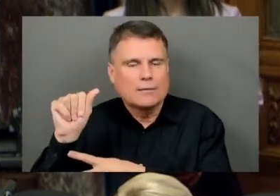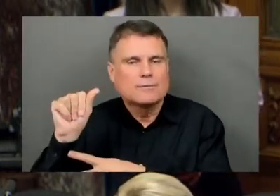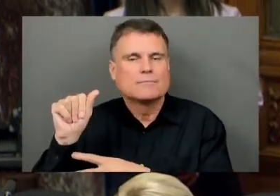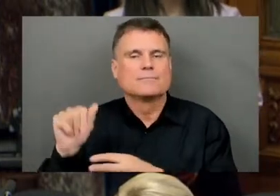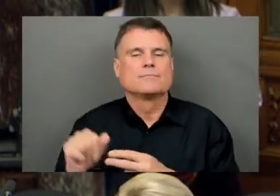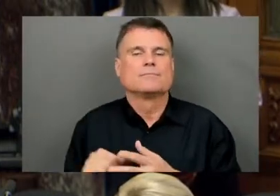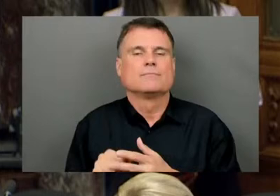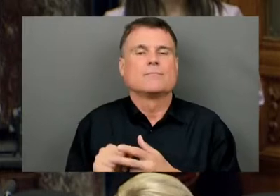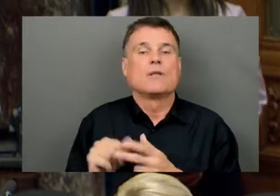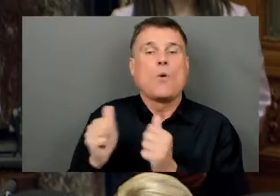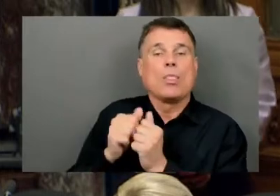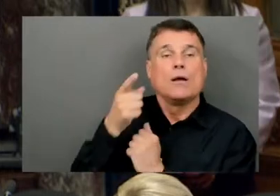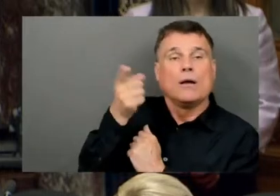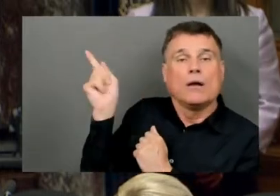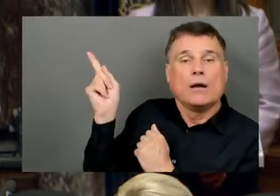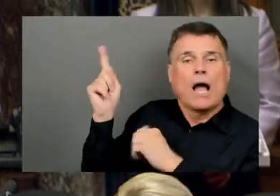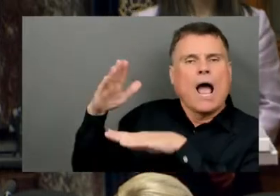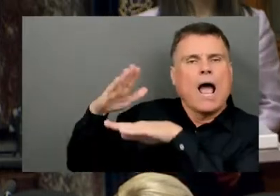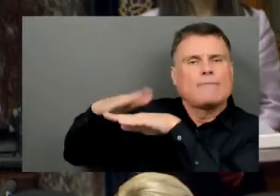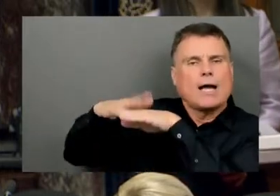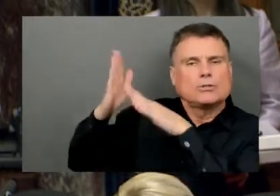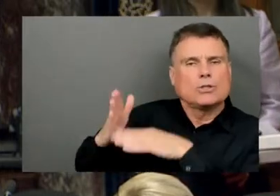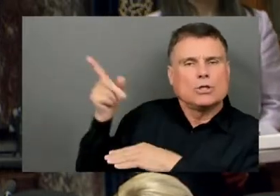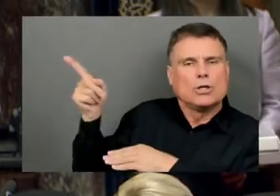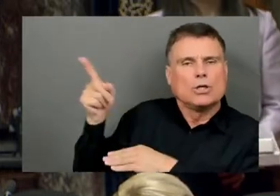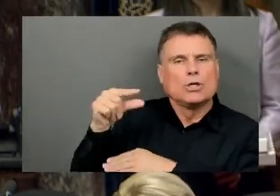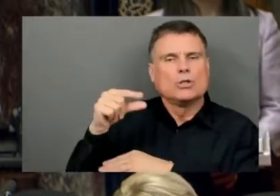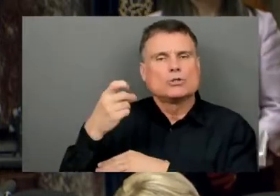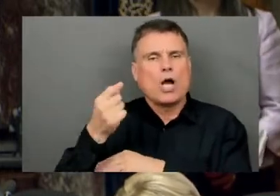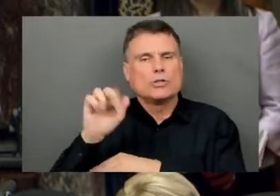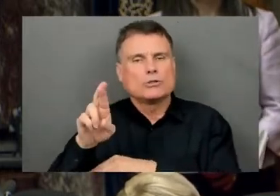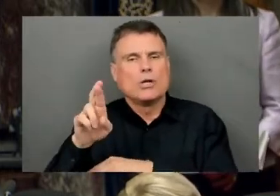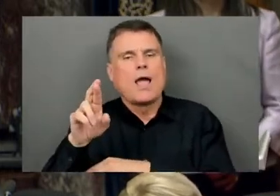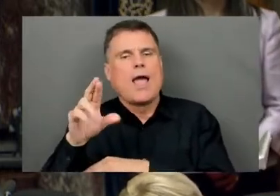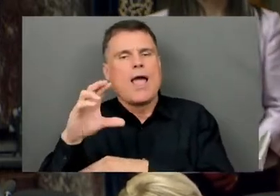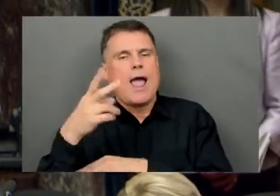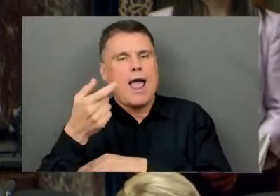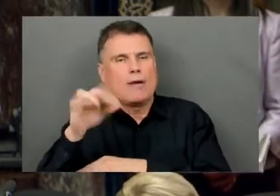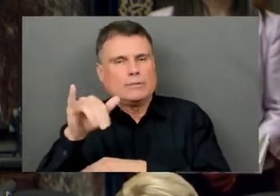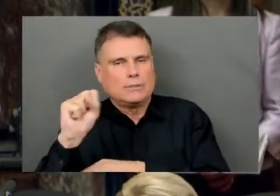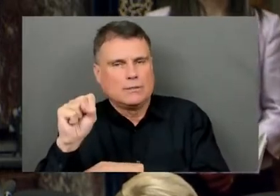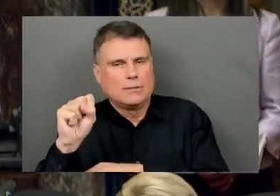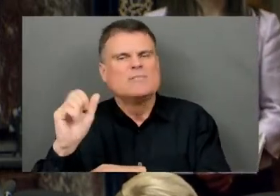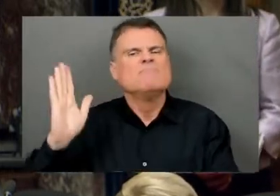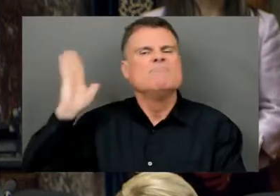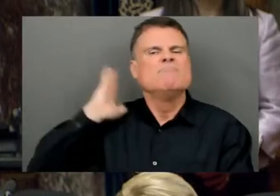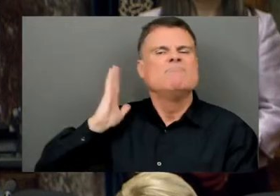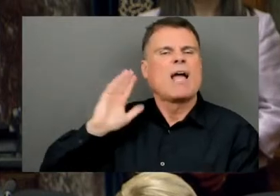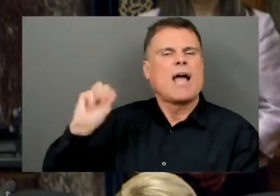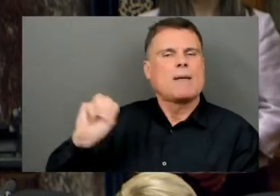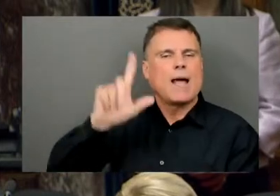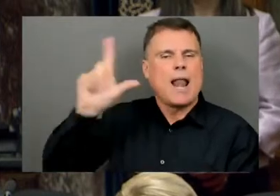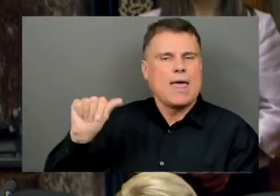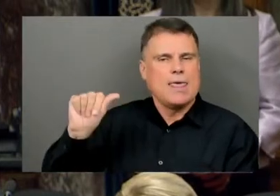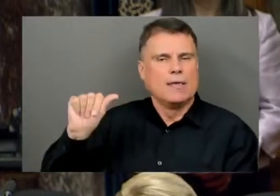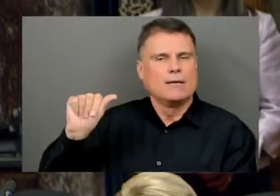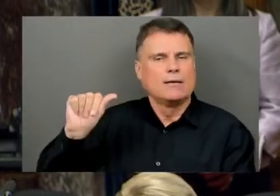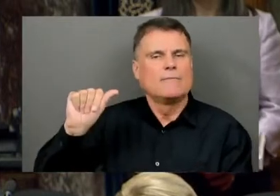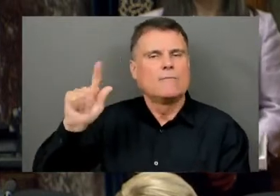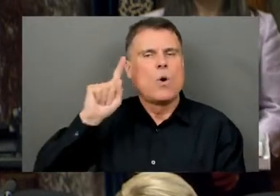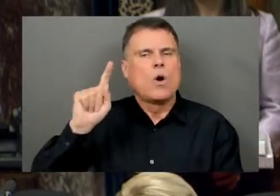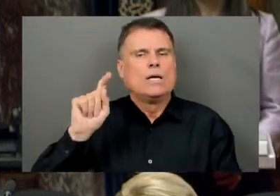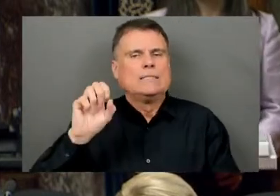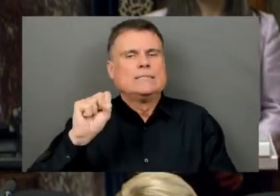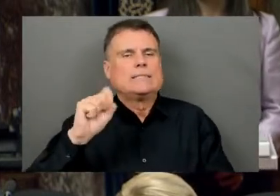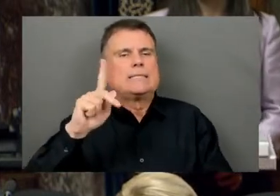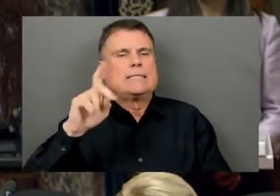Harris, who was, of course, the former MLA for Skeena. The Soto First Nation have long been a leader on the